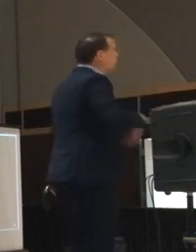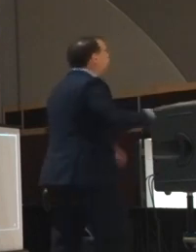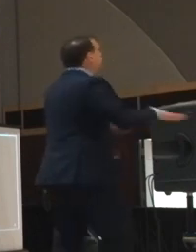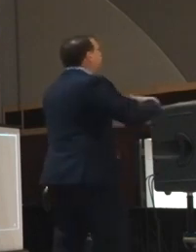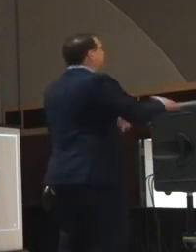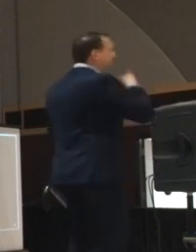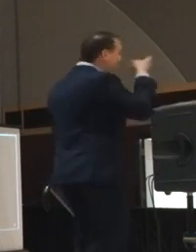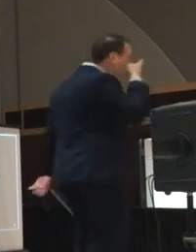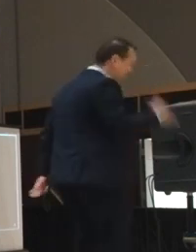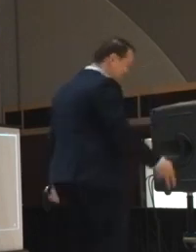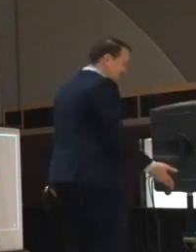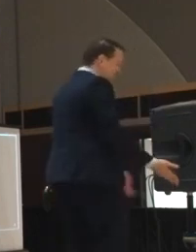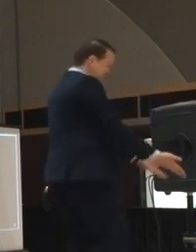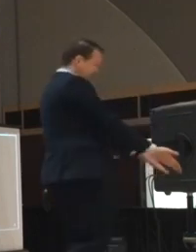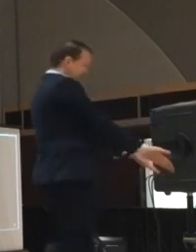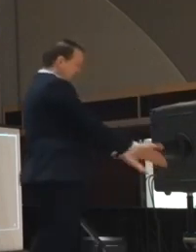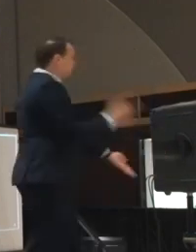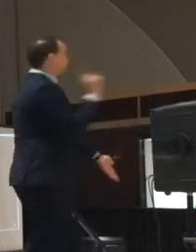didn't say it.